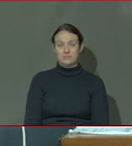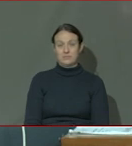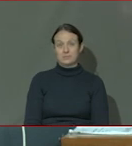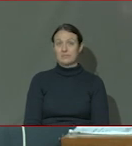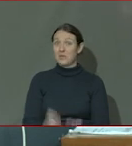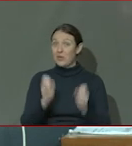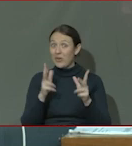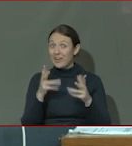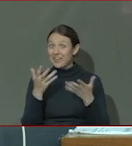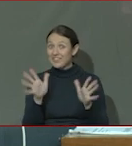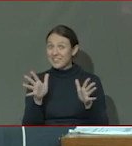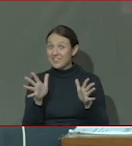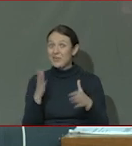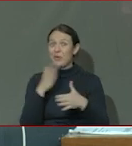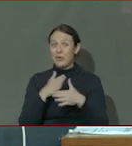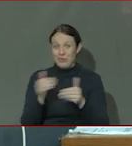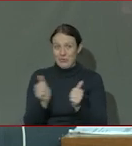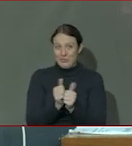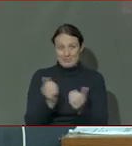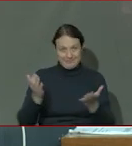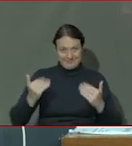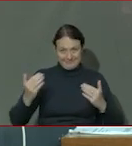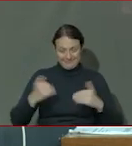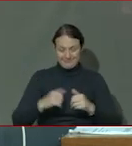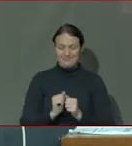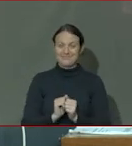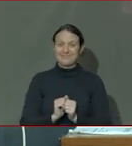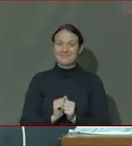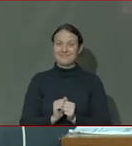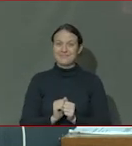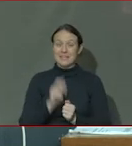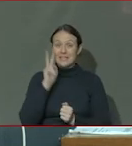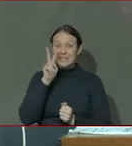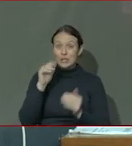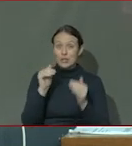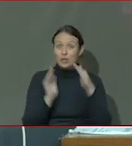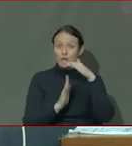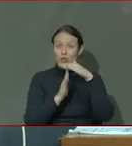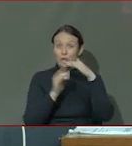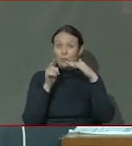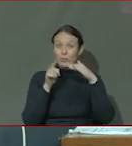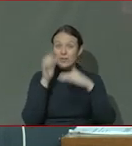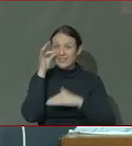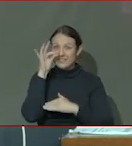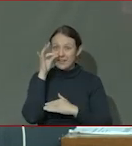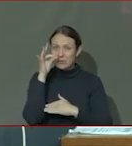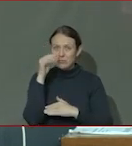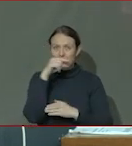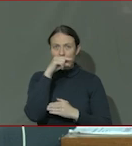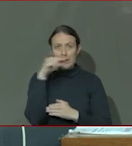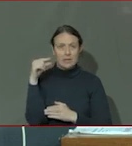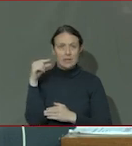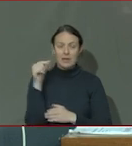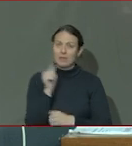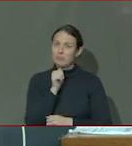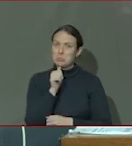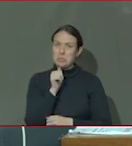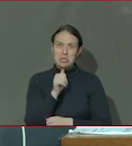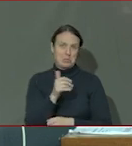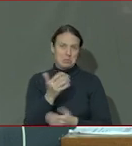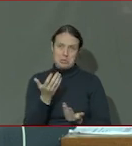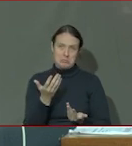All right, let's do it together. Please, there you see the top one, there's some flowers. They can give you the names of flowers that you've never